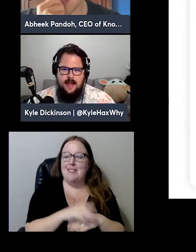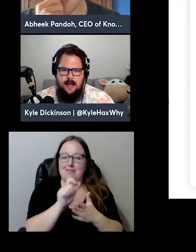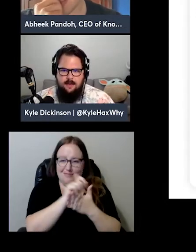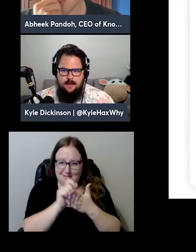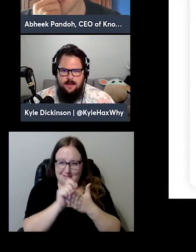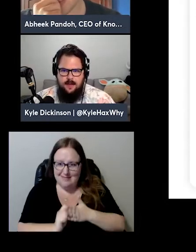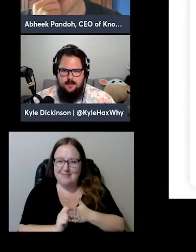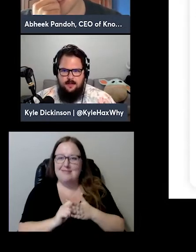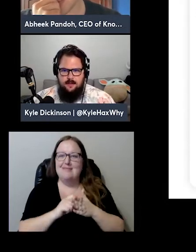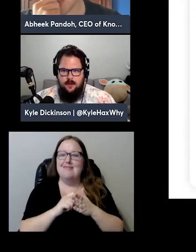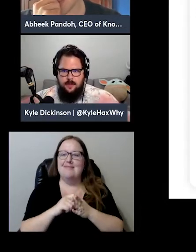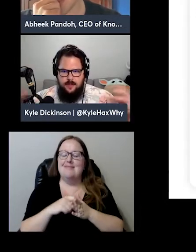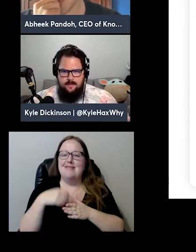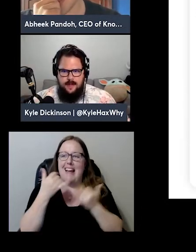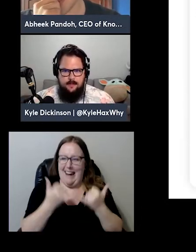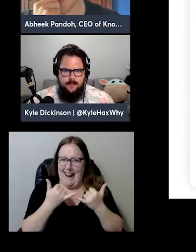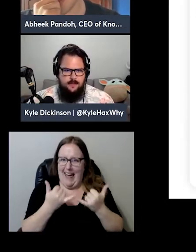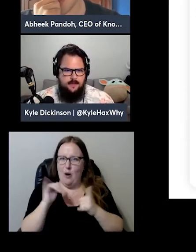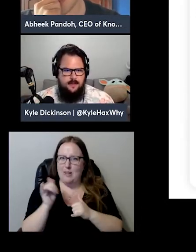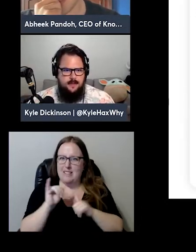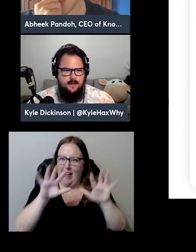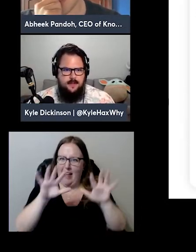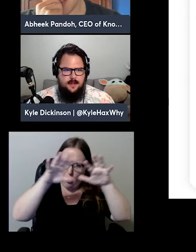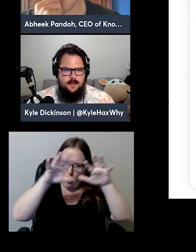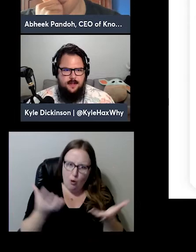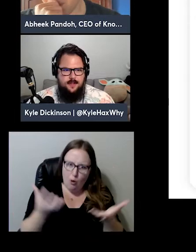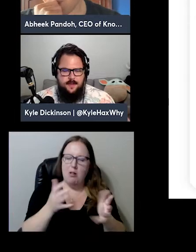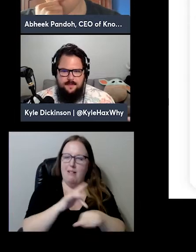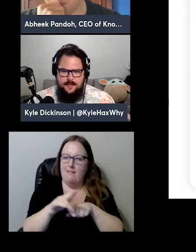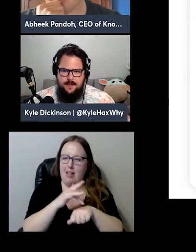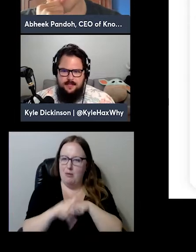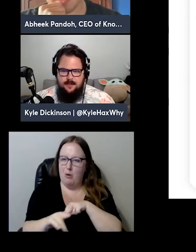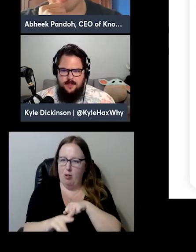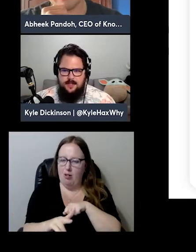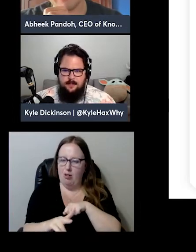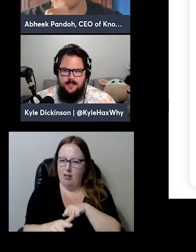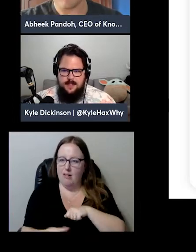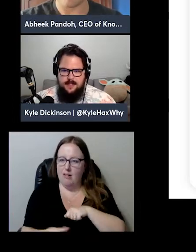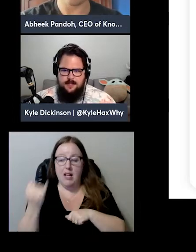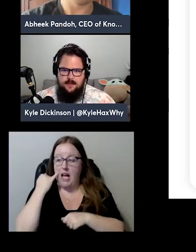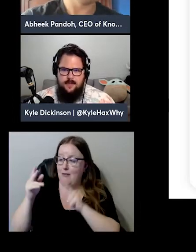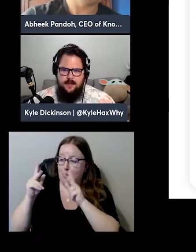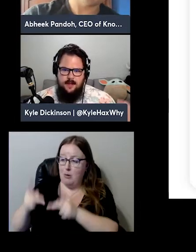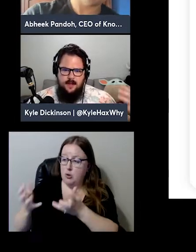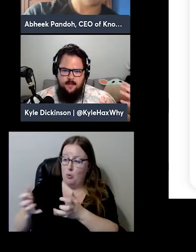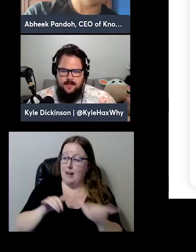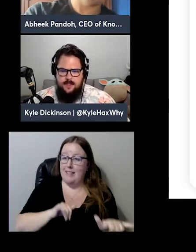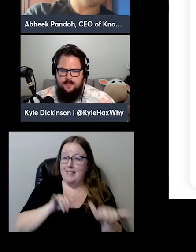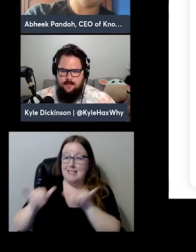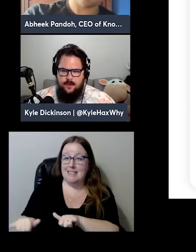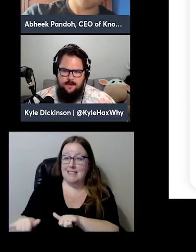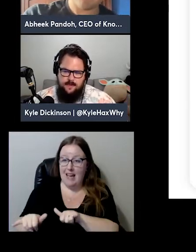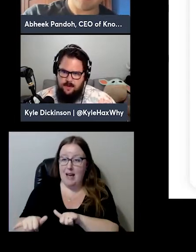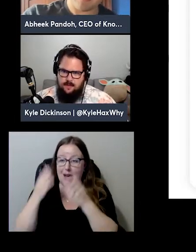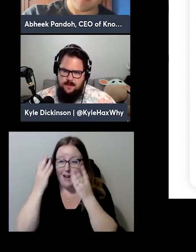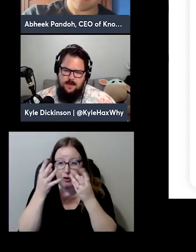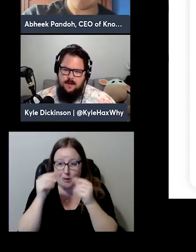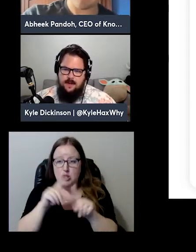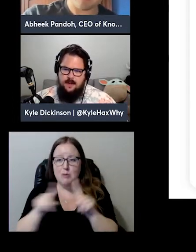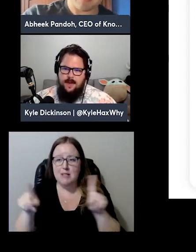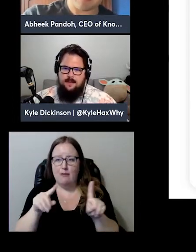and now it's globally available. So if you have someone that's learning the same subject as you but wants a different point of